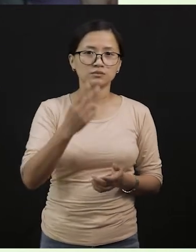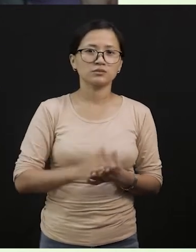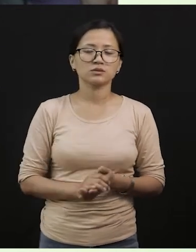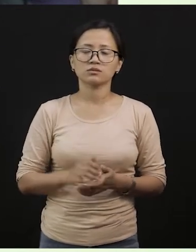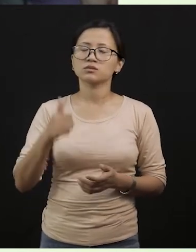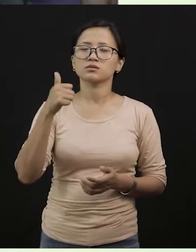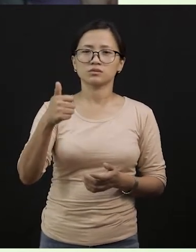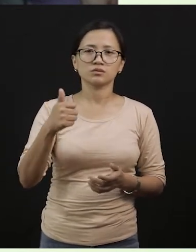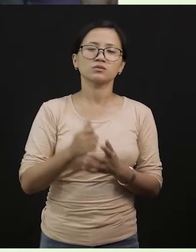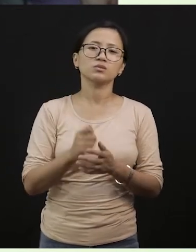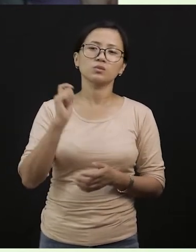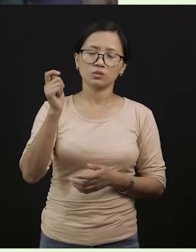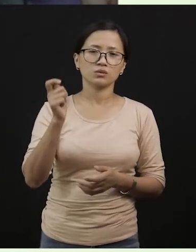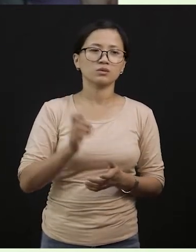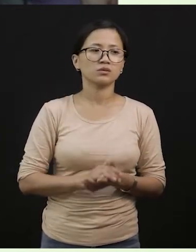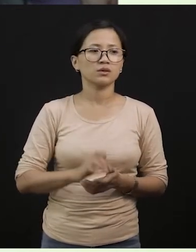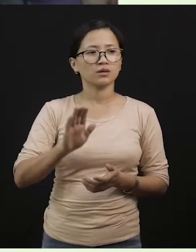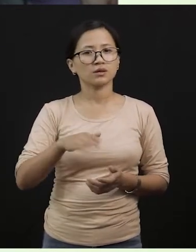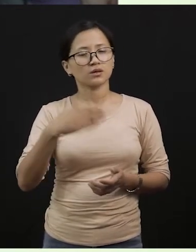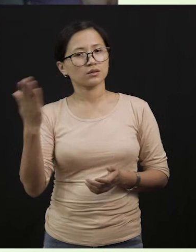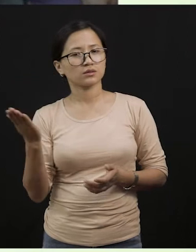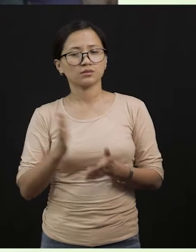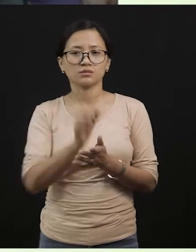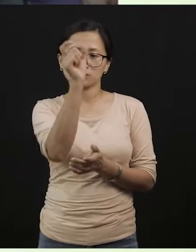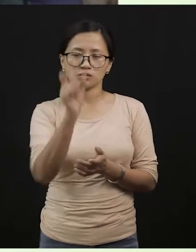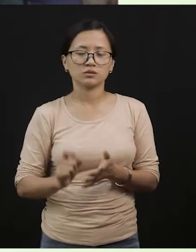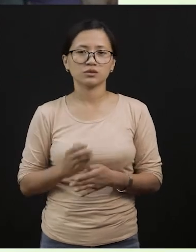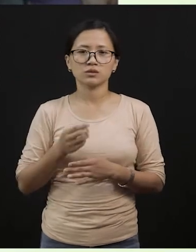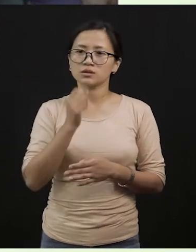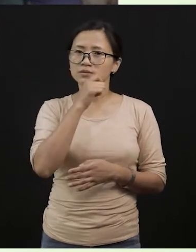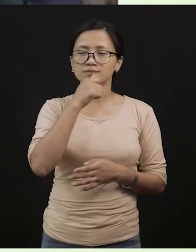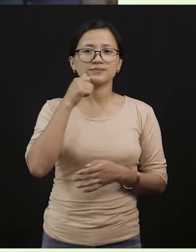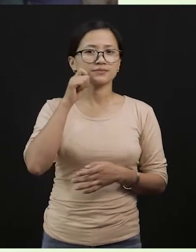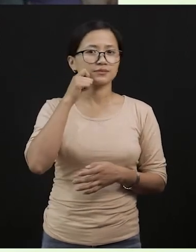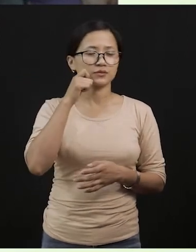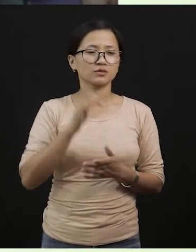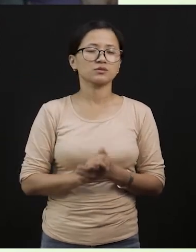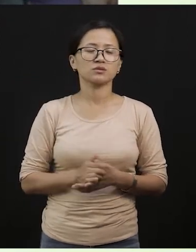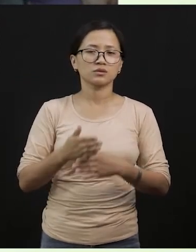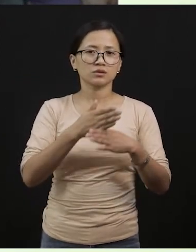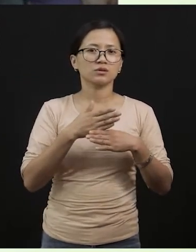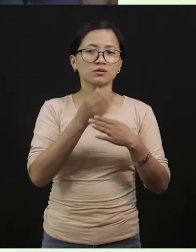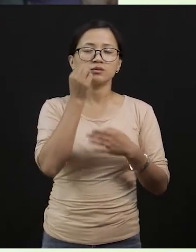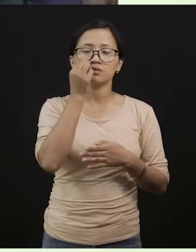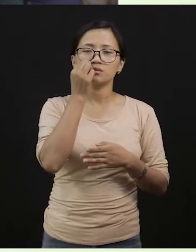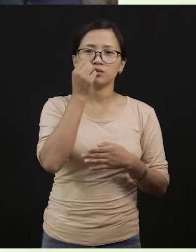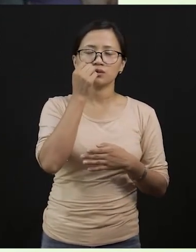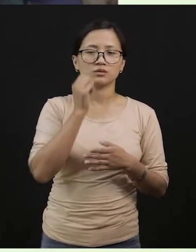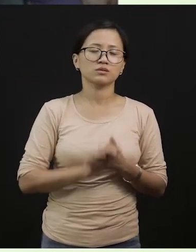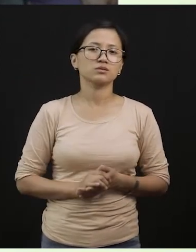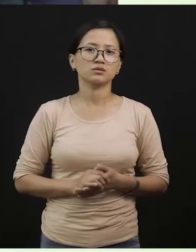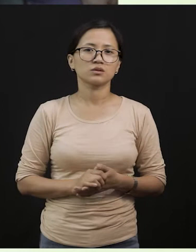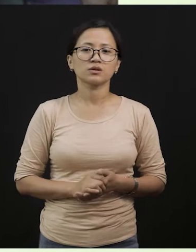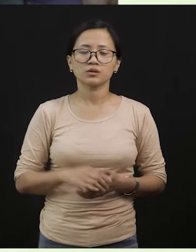a good. And here we also see that another person is sharing the sweet with this boy. So these are all good deeds